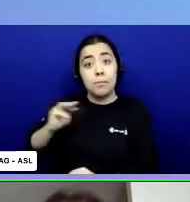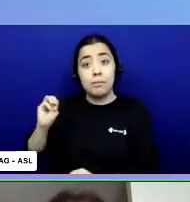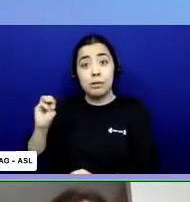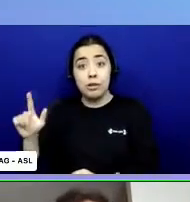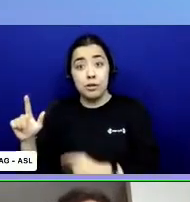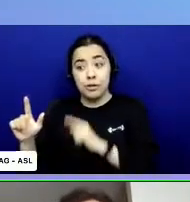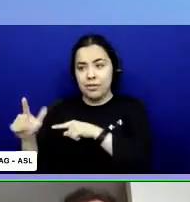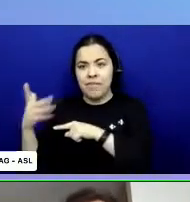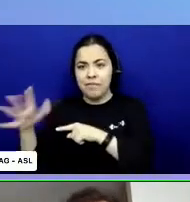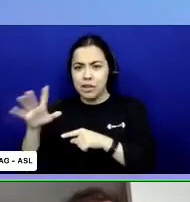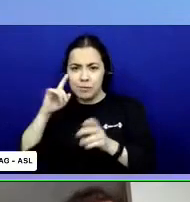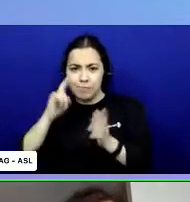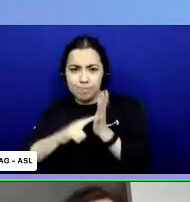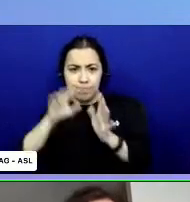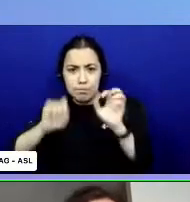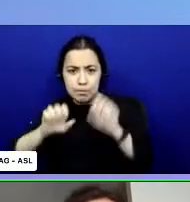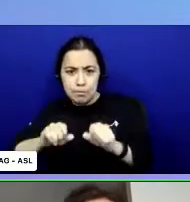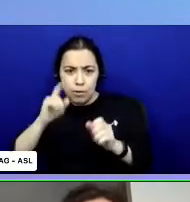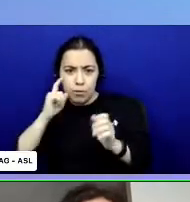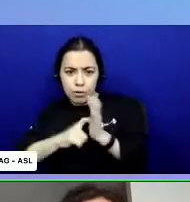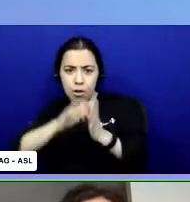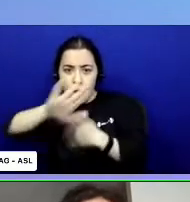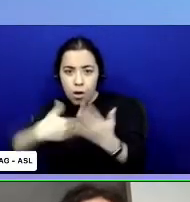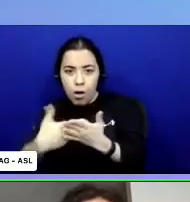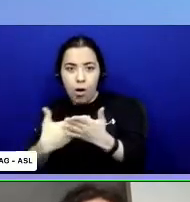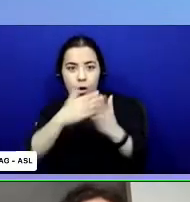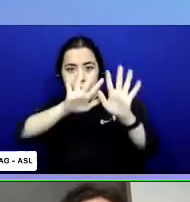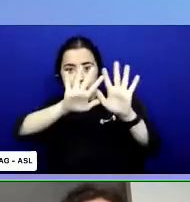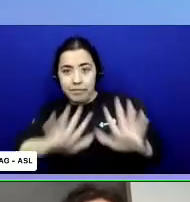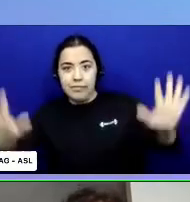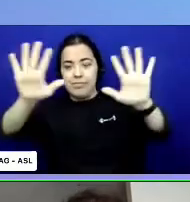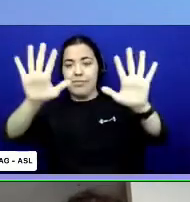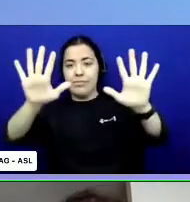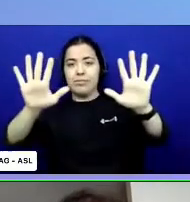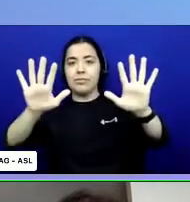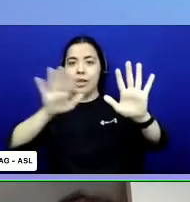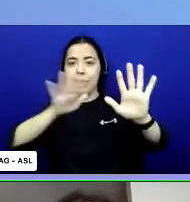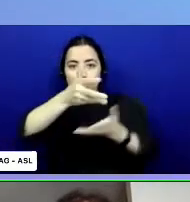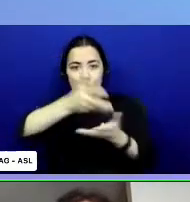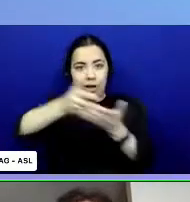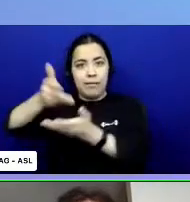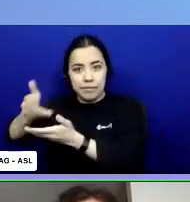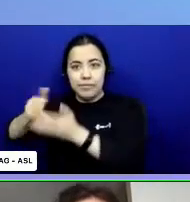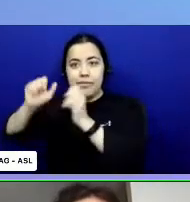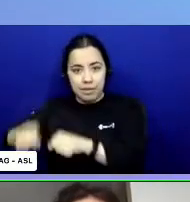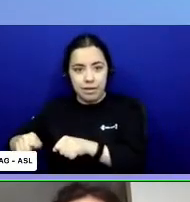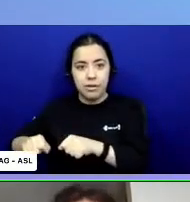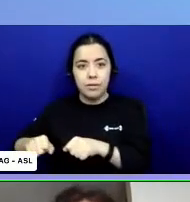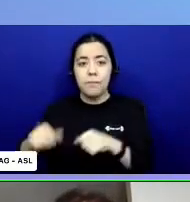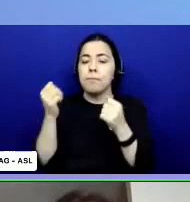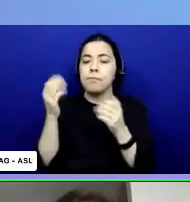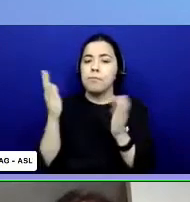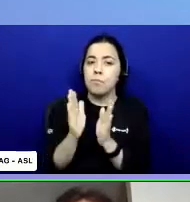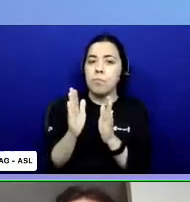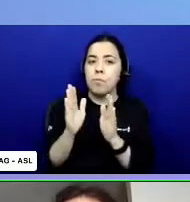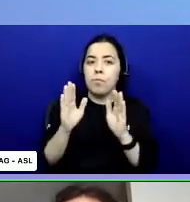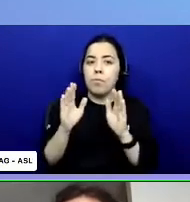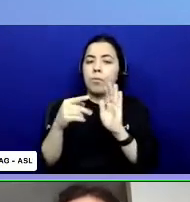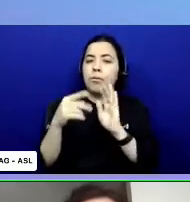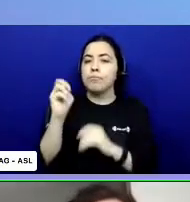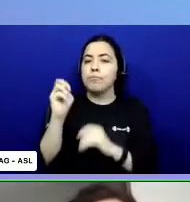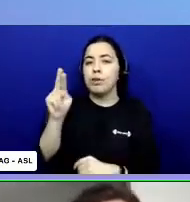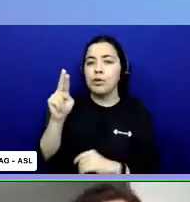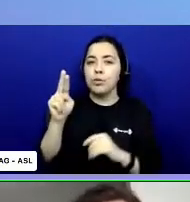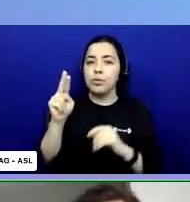them. At the top, we have a navigation menu with several icons and navigation items. And